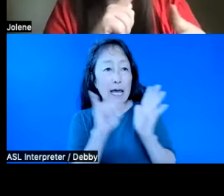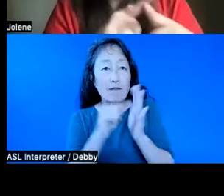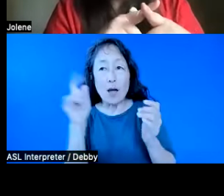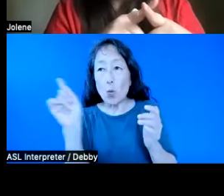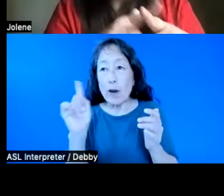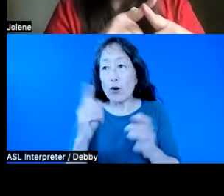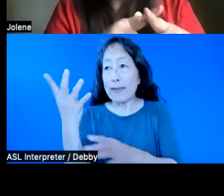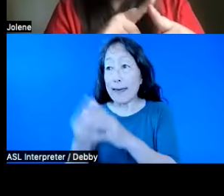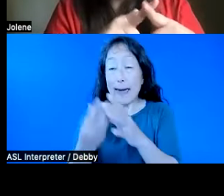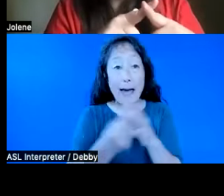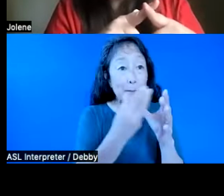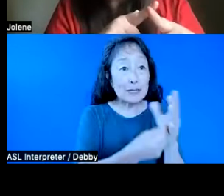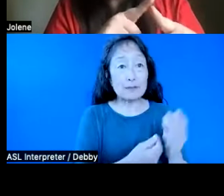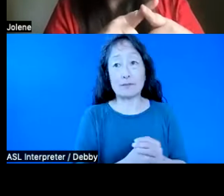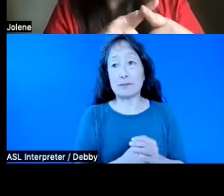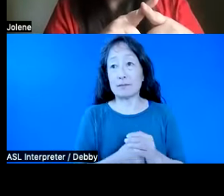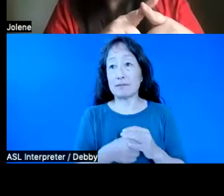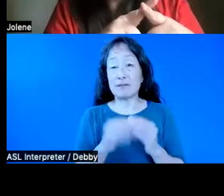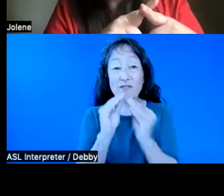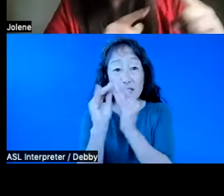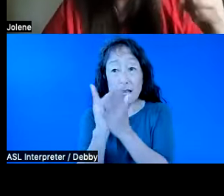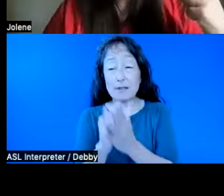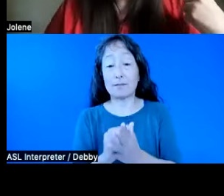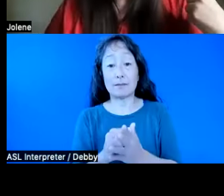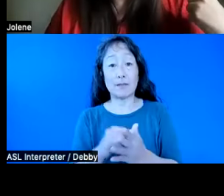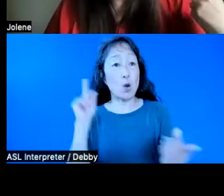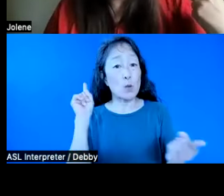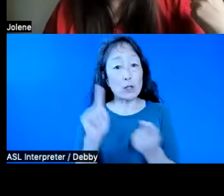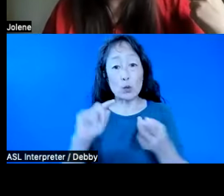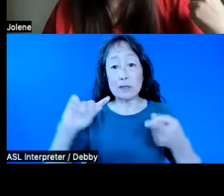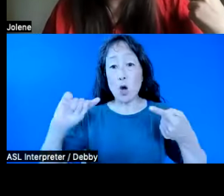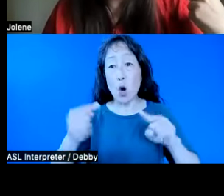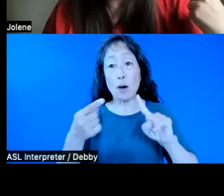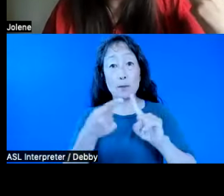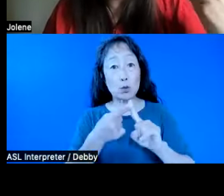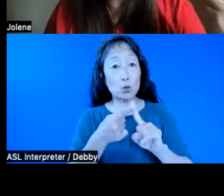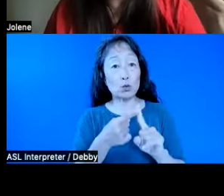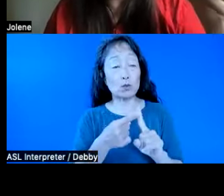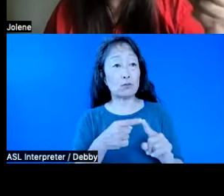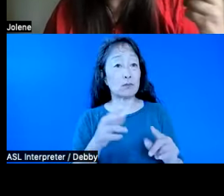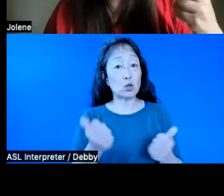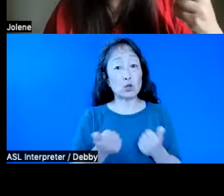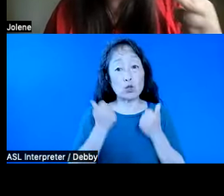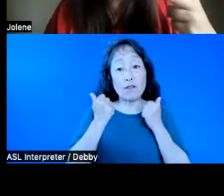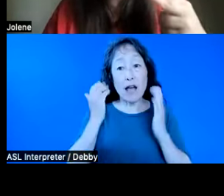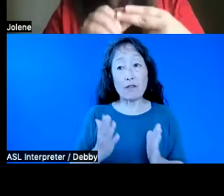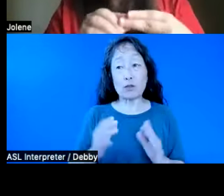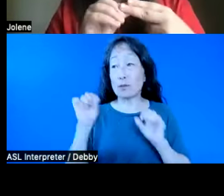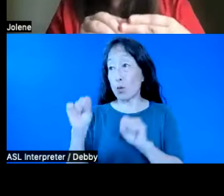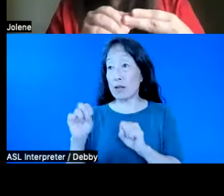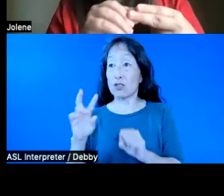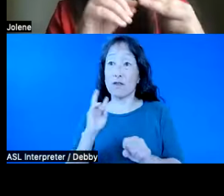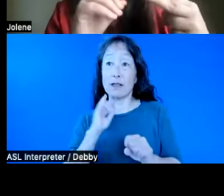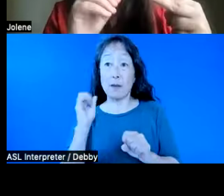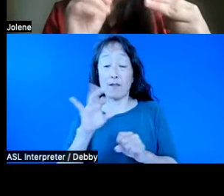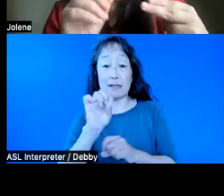on reducing potential harm to survivors or potential survivors, potential victims of sexual assault, as well as increasing that continued